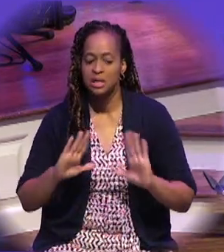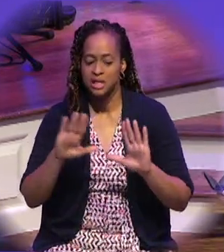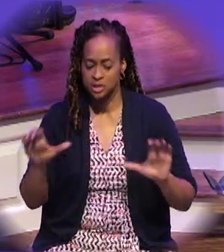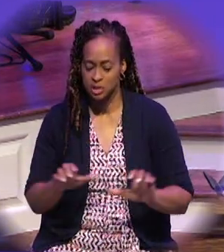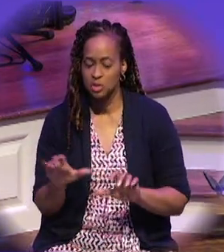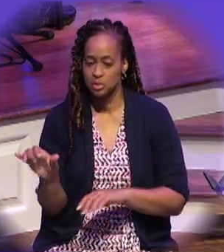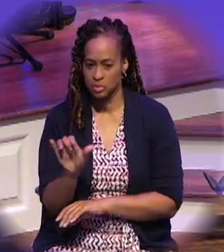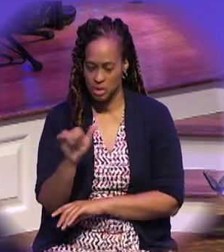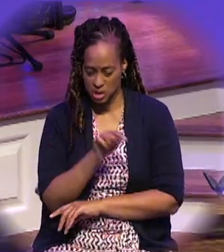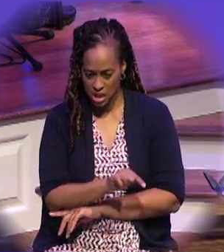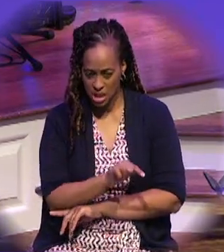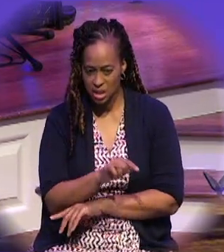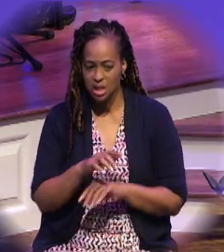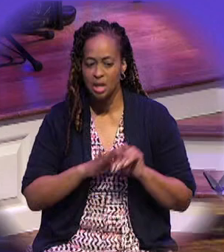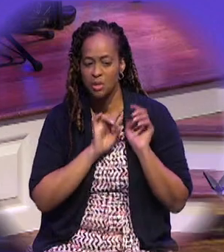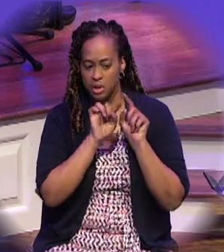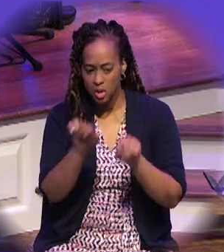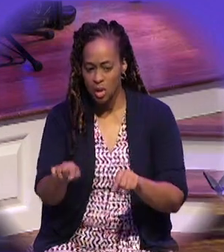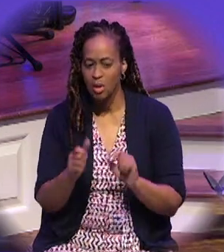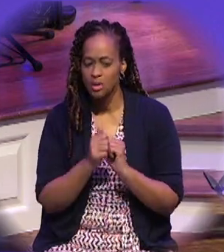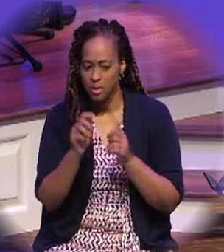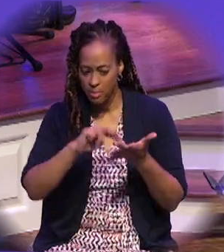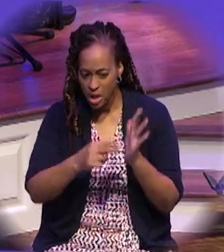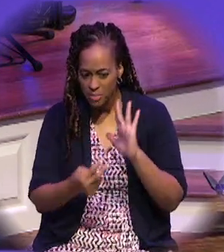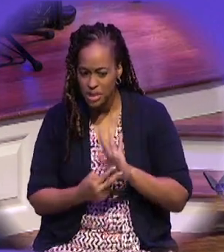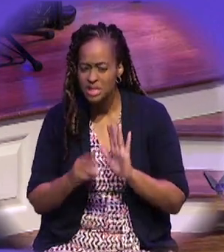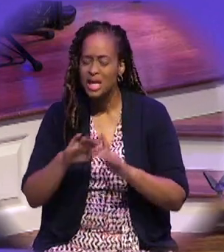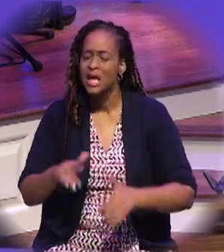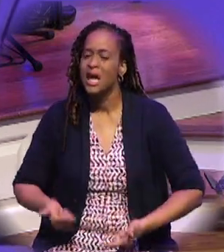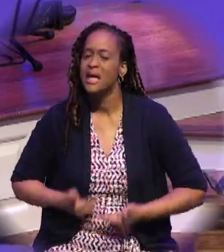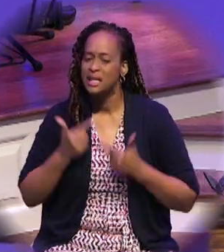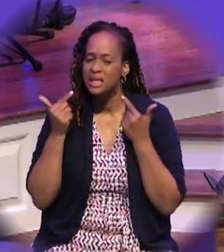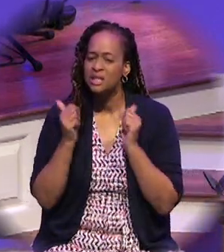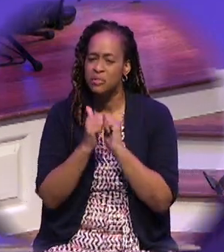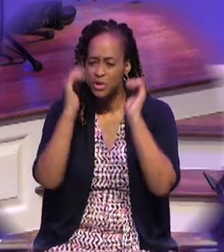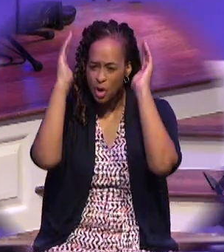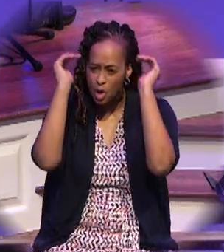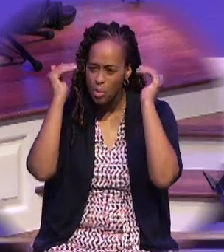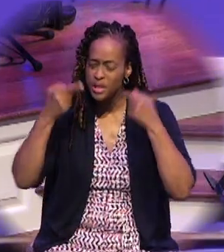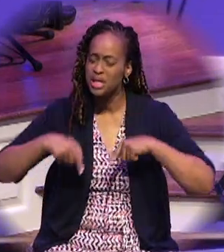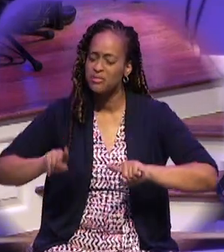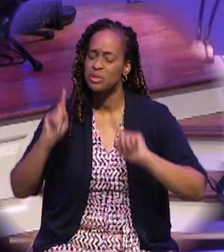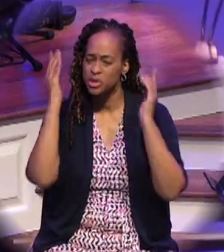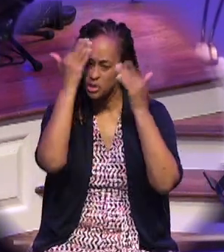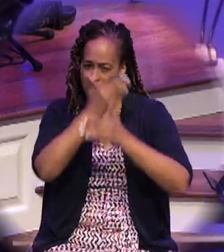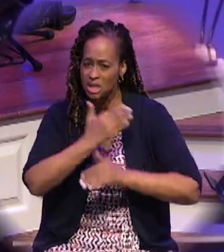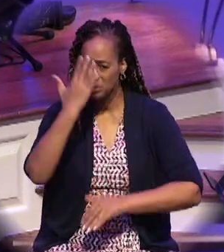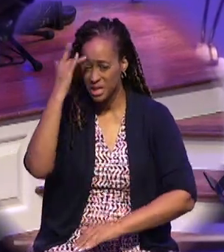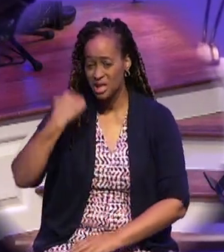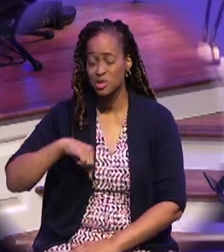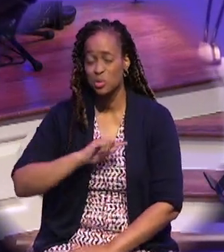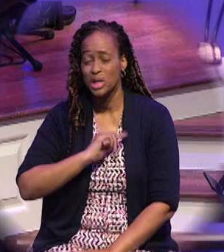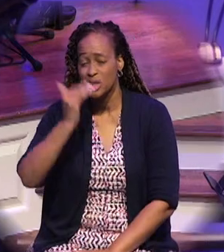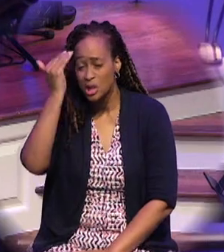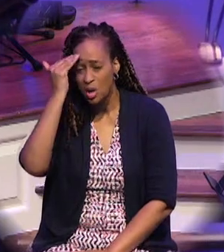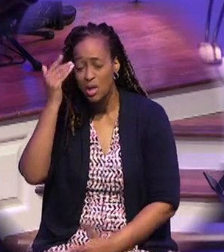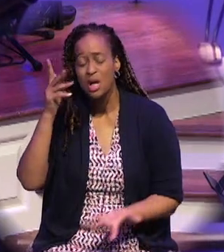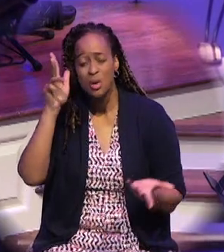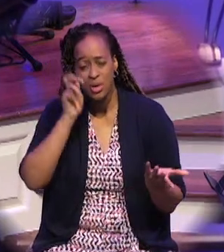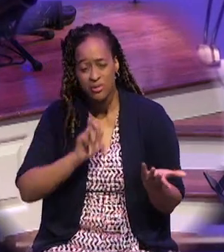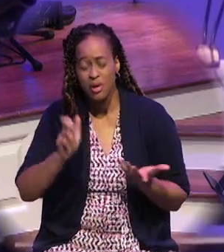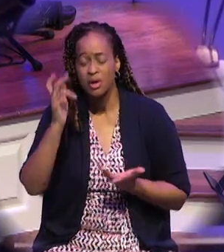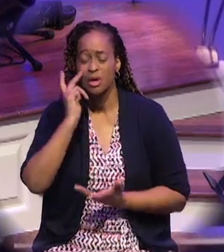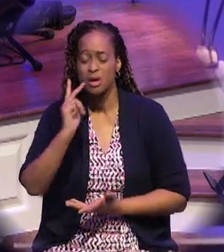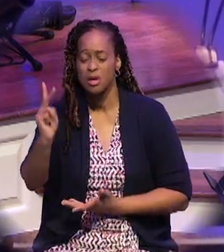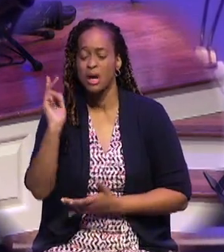she and go forth from this place and live with hope even in the darkness, because we know we have heard our